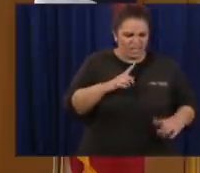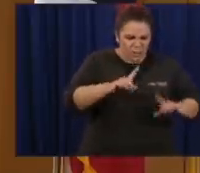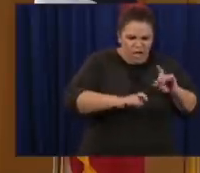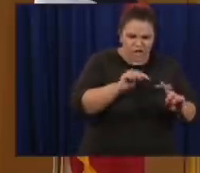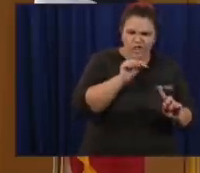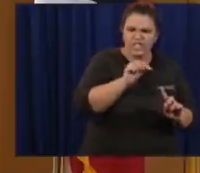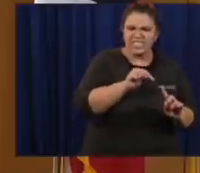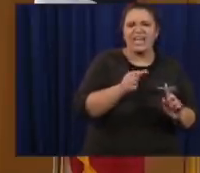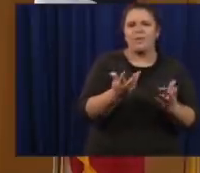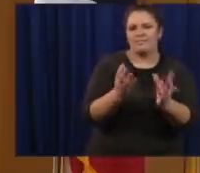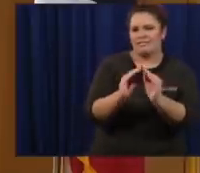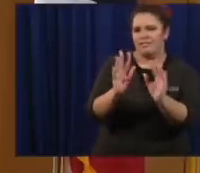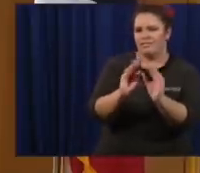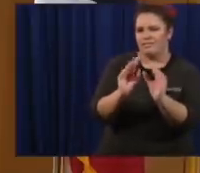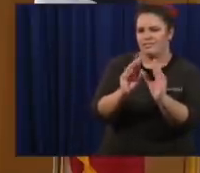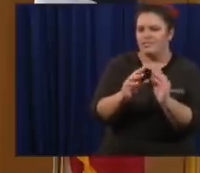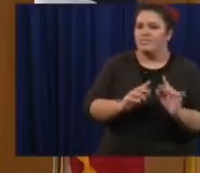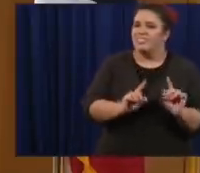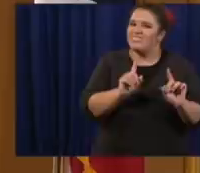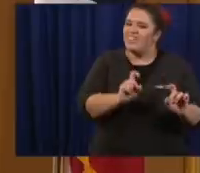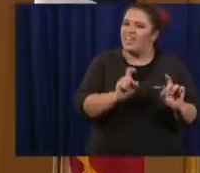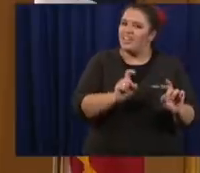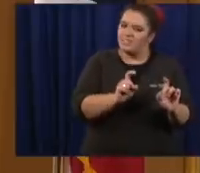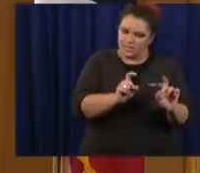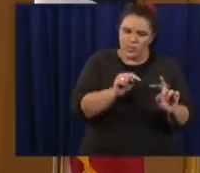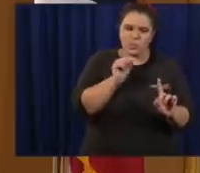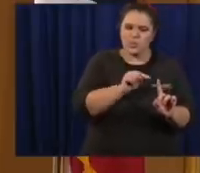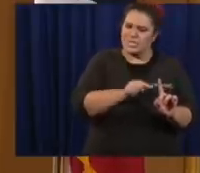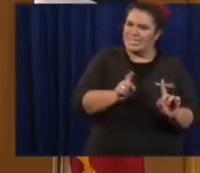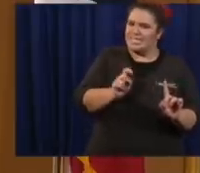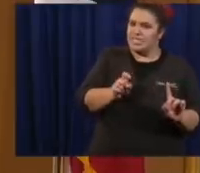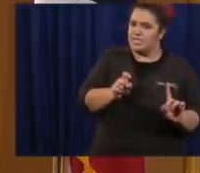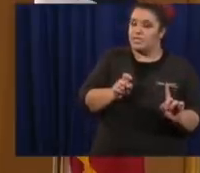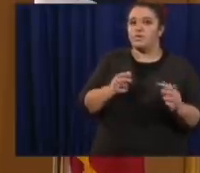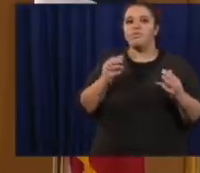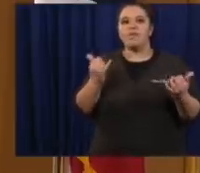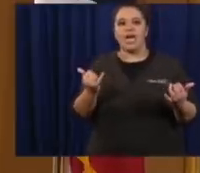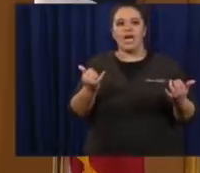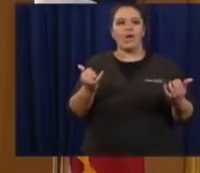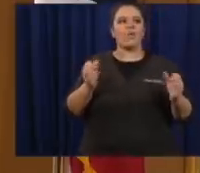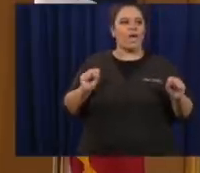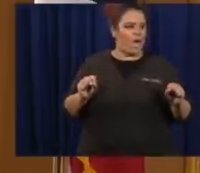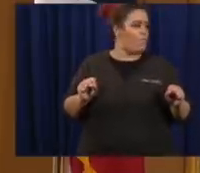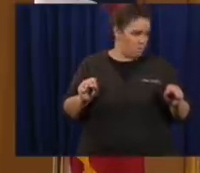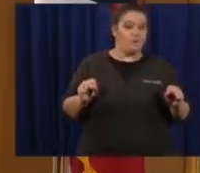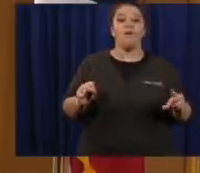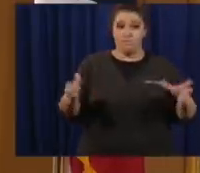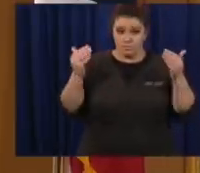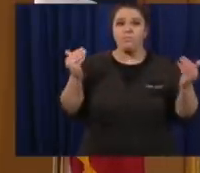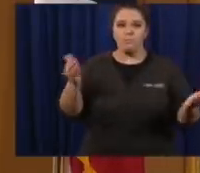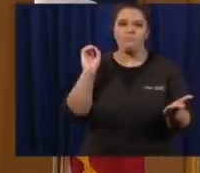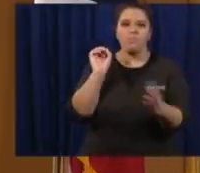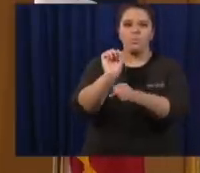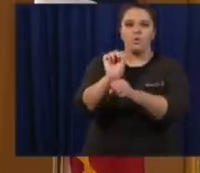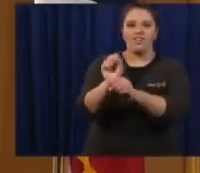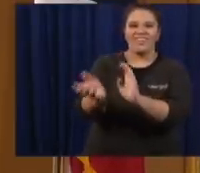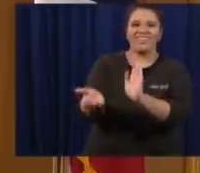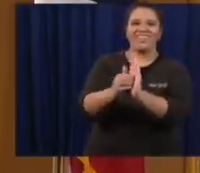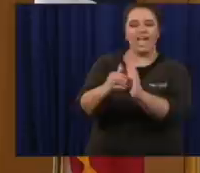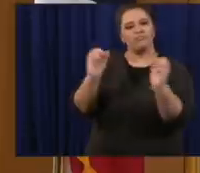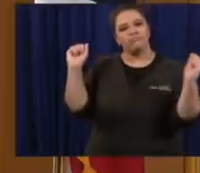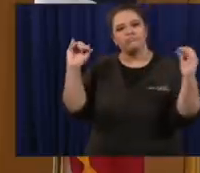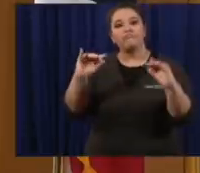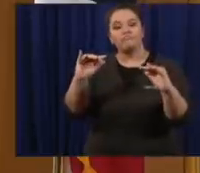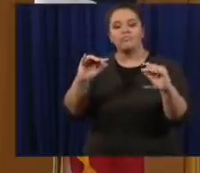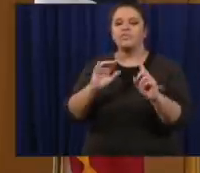for testing as a condition to going back to work. How will we know, how will we ramp up the testing